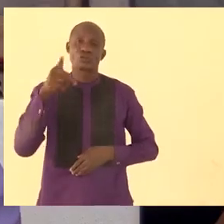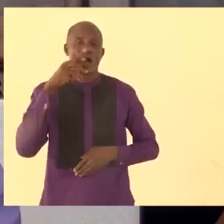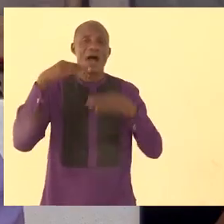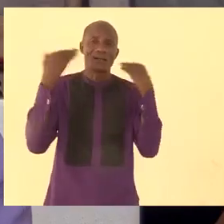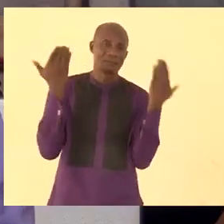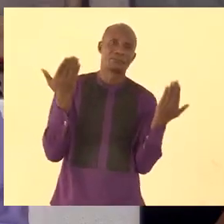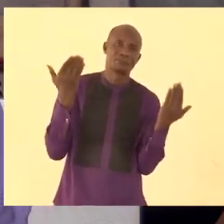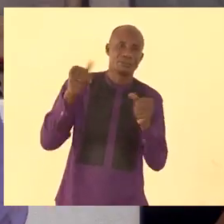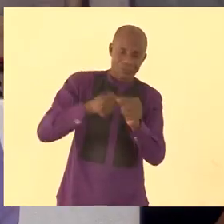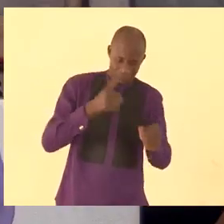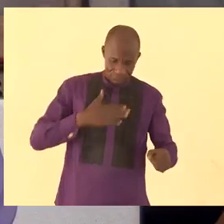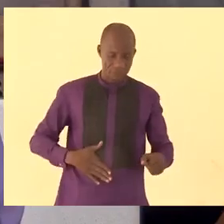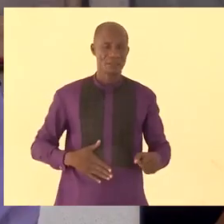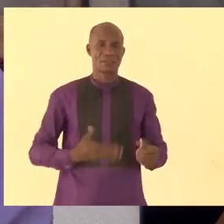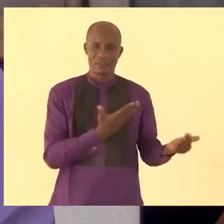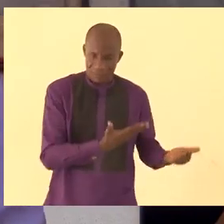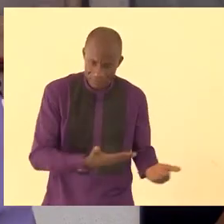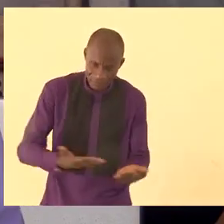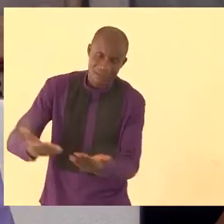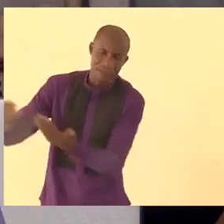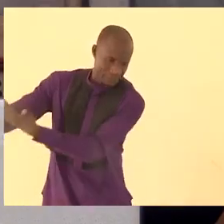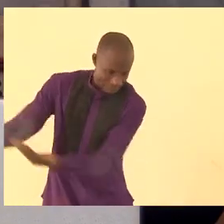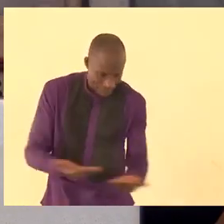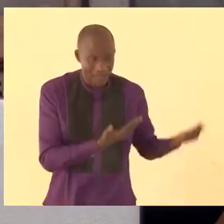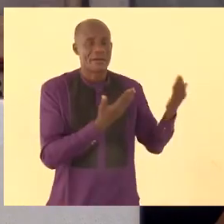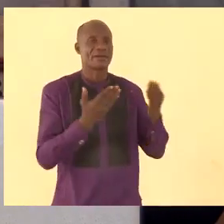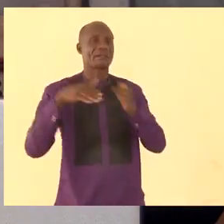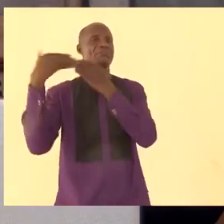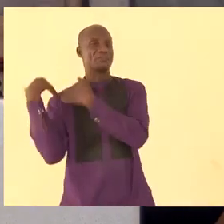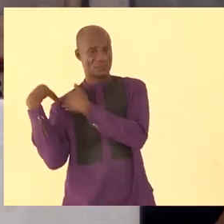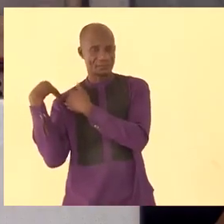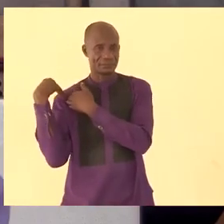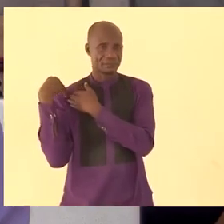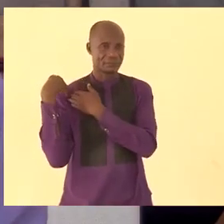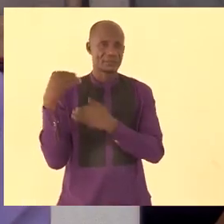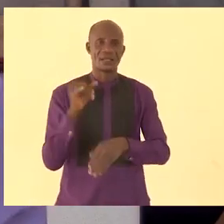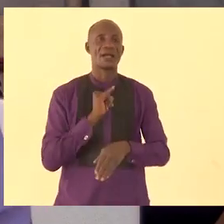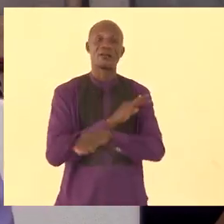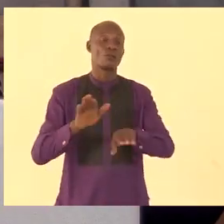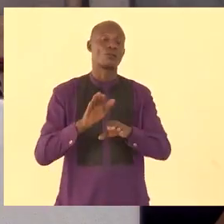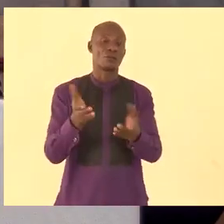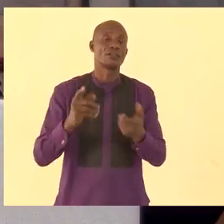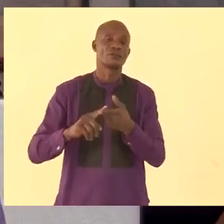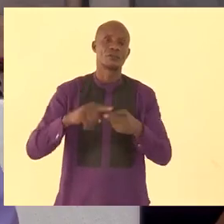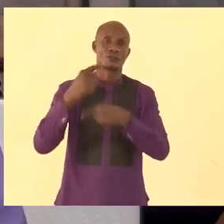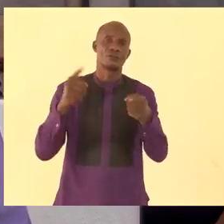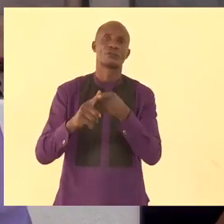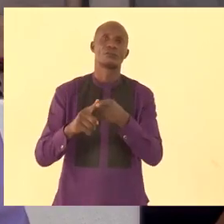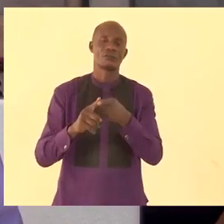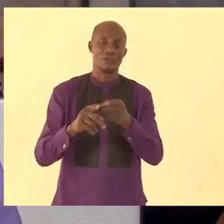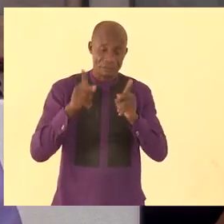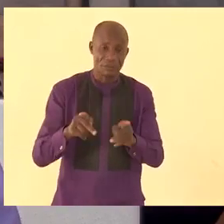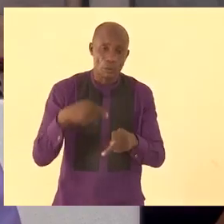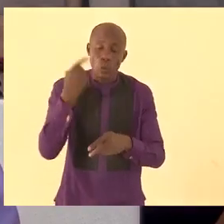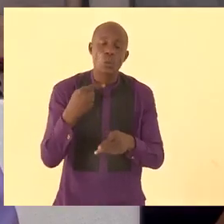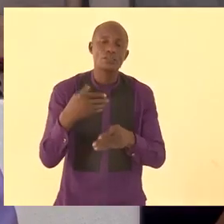you are cheerful. Everybody is carrying enormous burden and load. Me, I don't want to go close to the person whose burden is heavier than